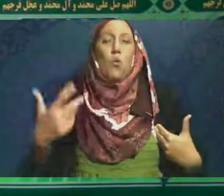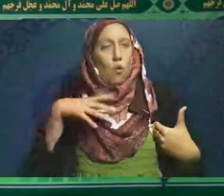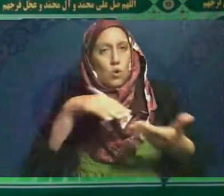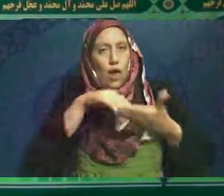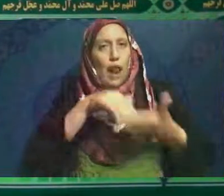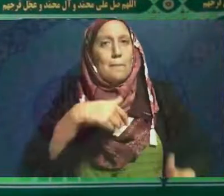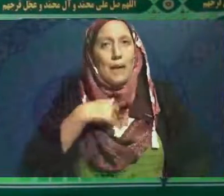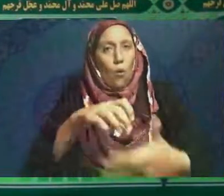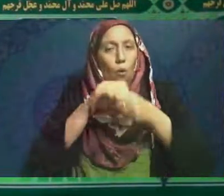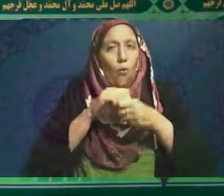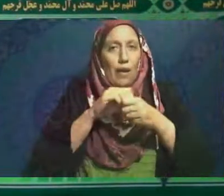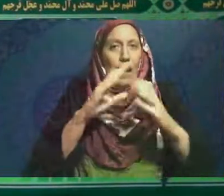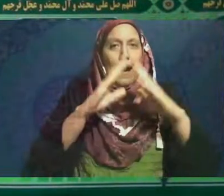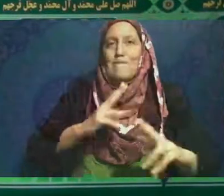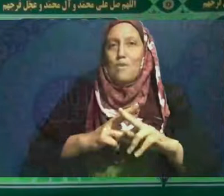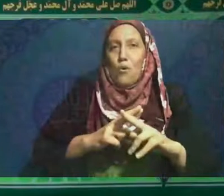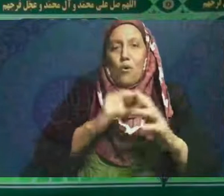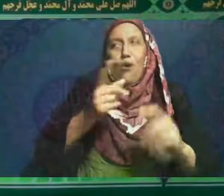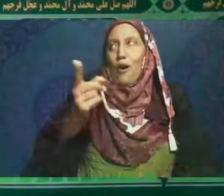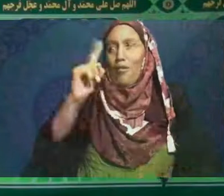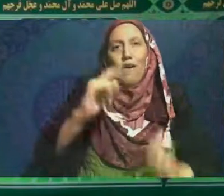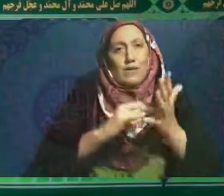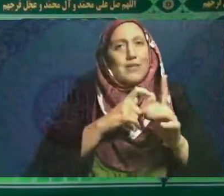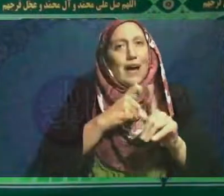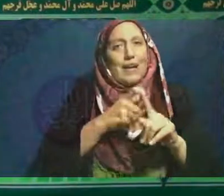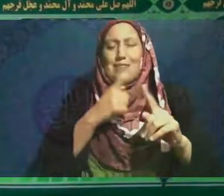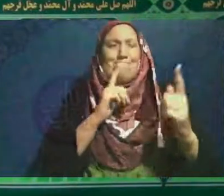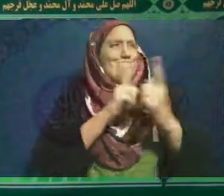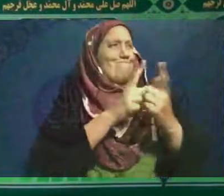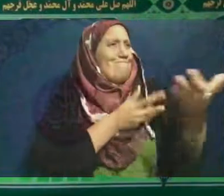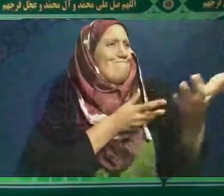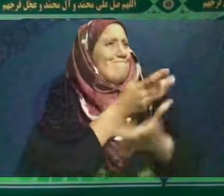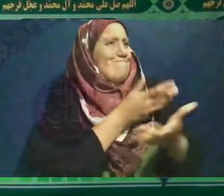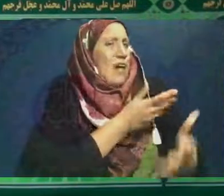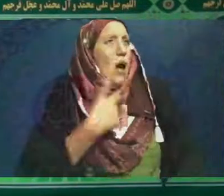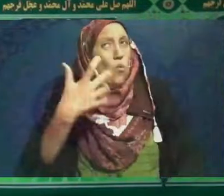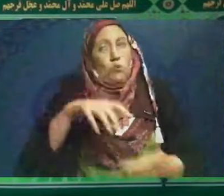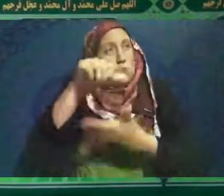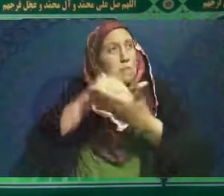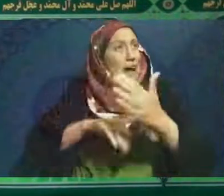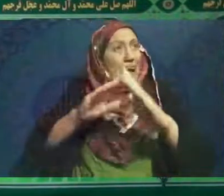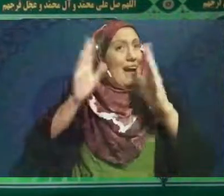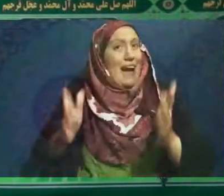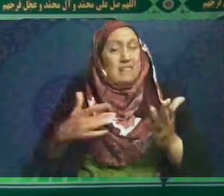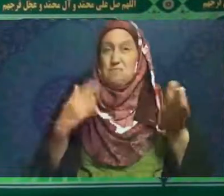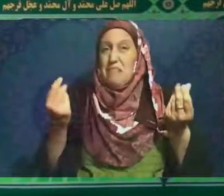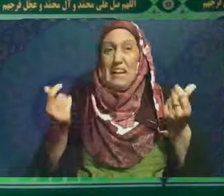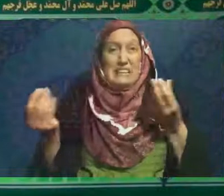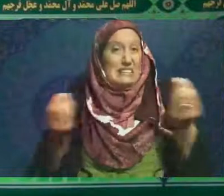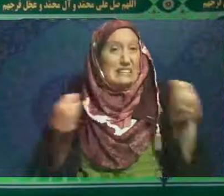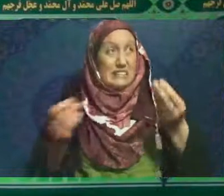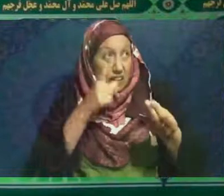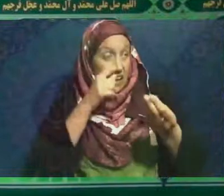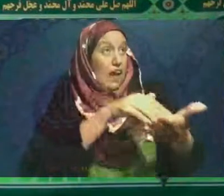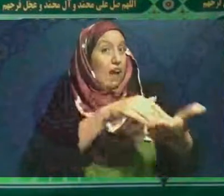I want to buy a house, and can you help me? Usually he's going to turn around and say that,